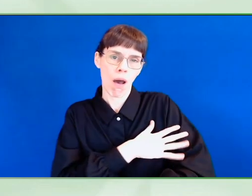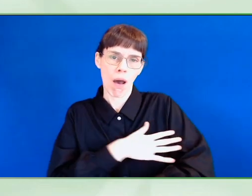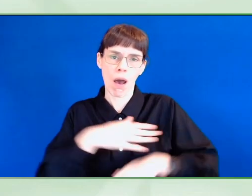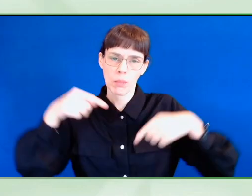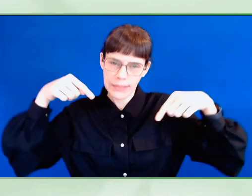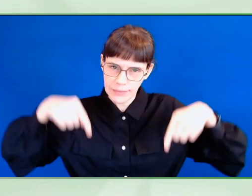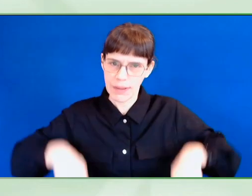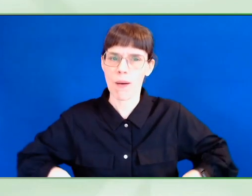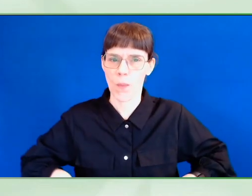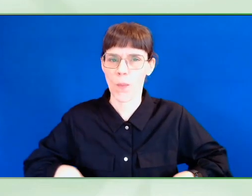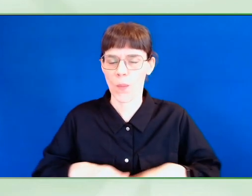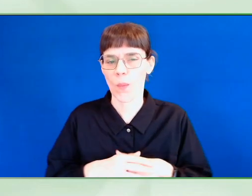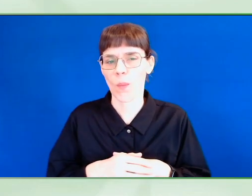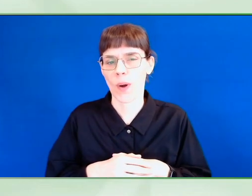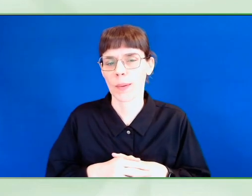those toes.